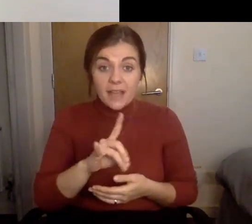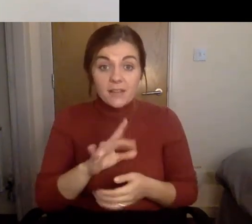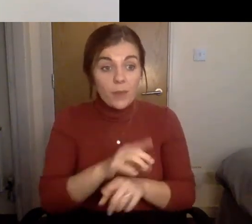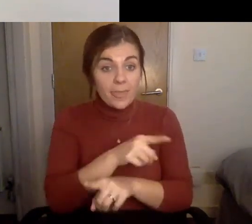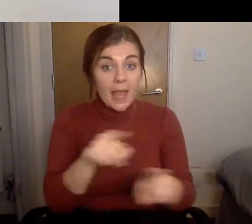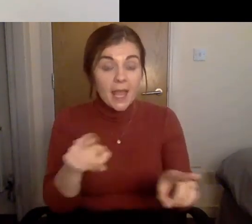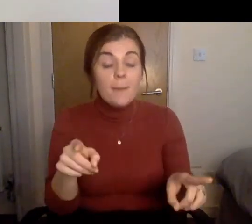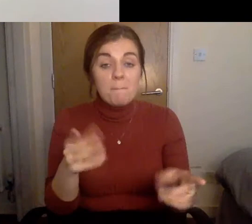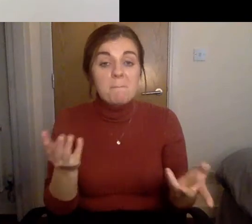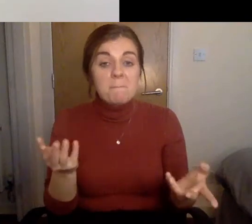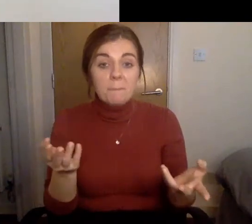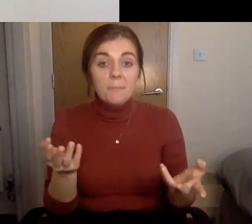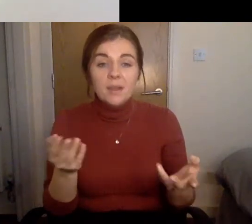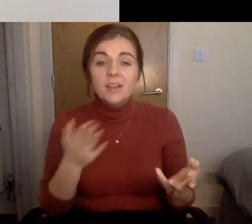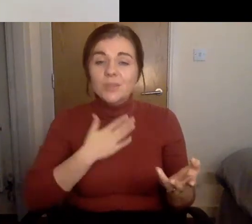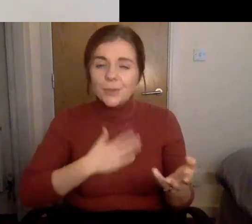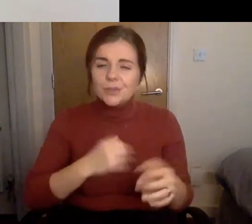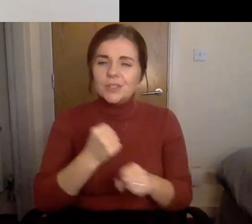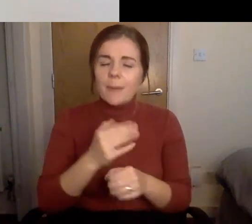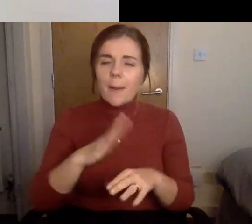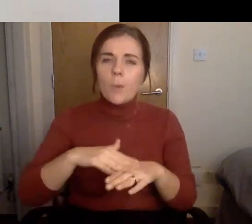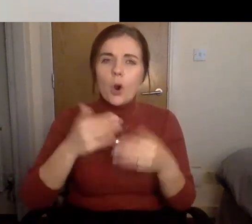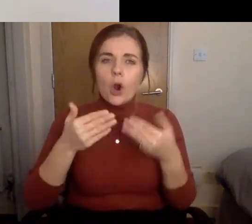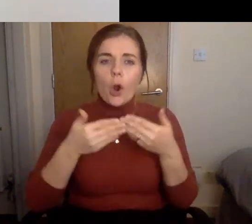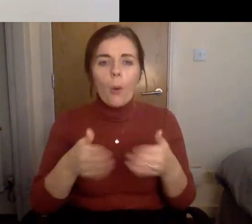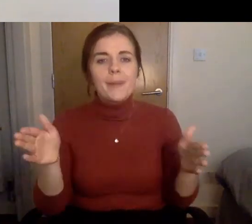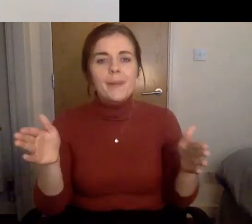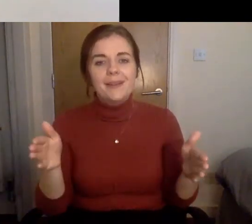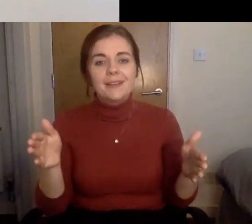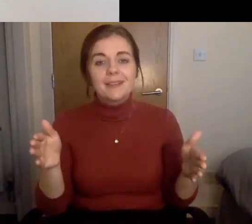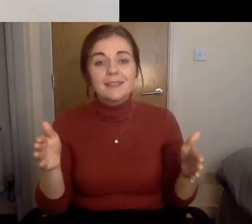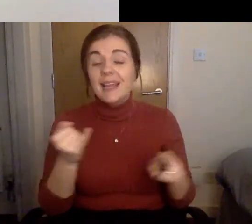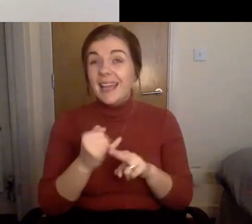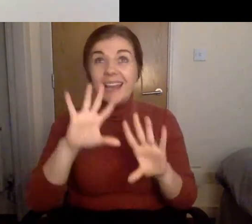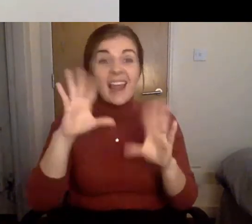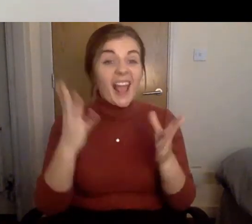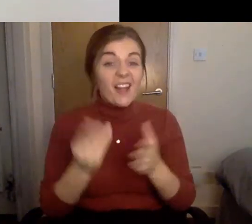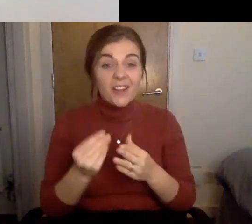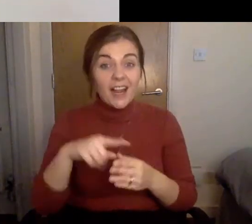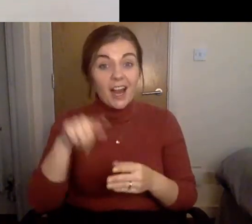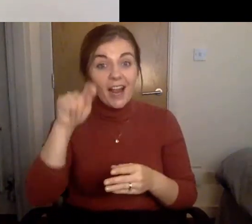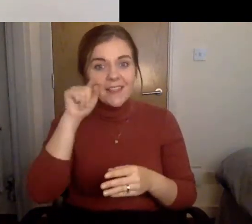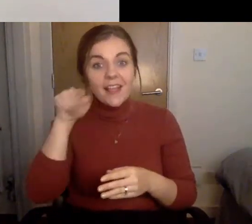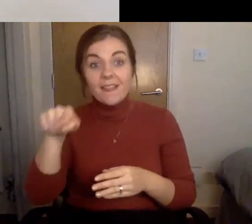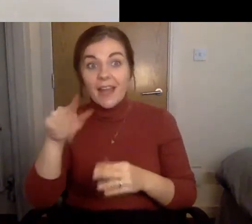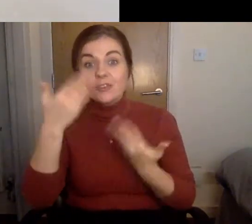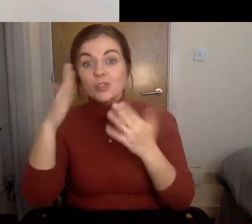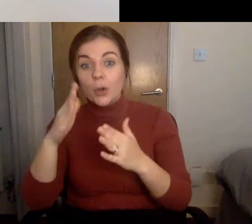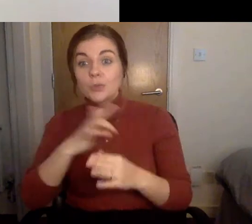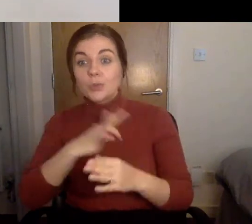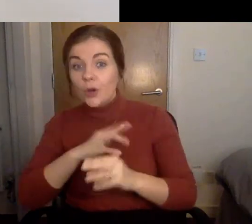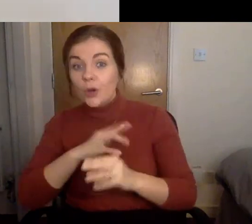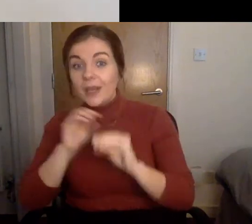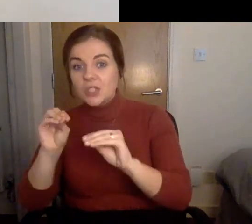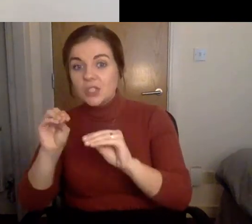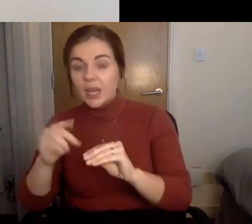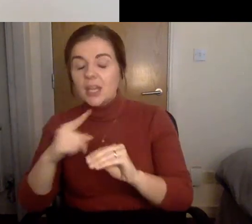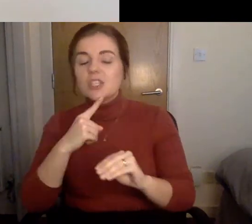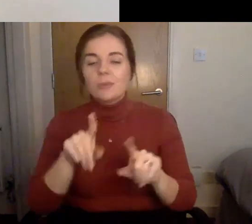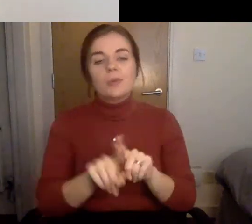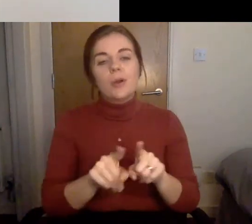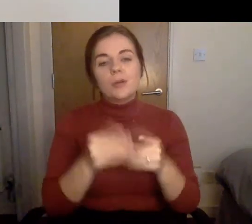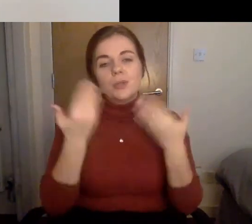is. So yeah, it's just about as much openness, you know, in all things. I think that's the essence of good education, but it's definitely the essence of